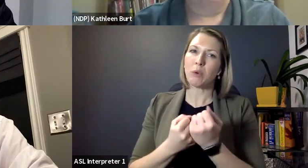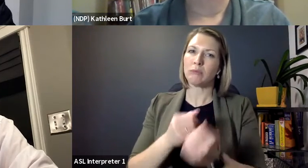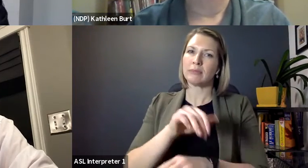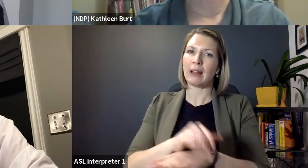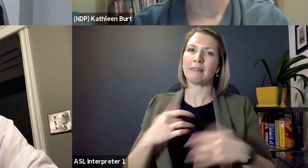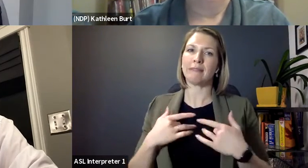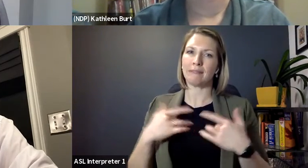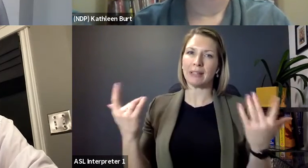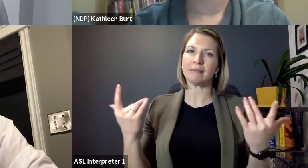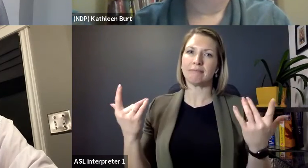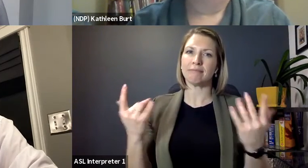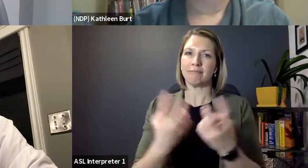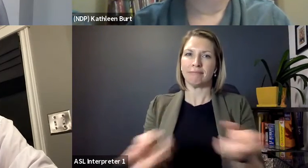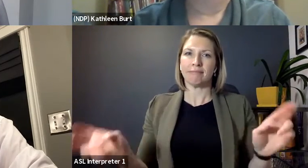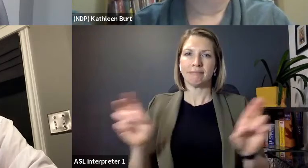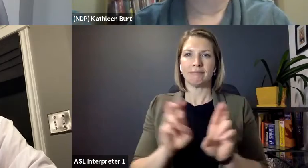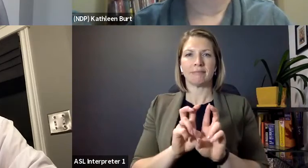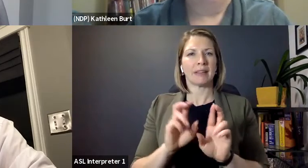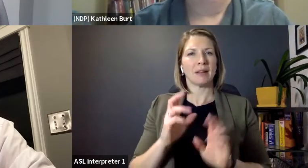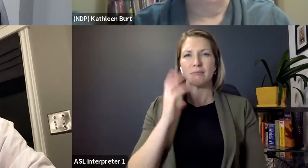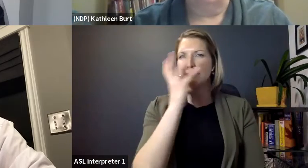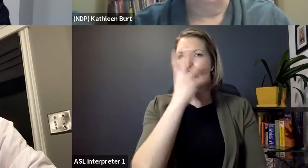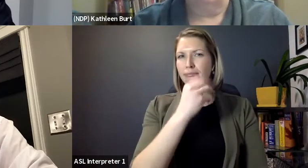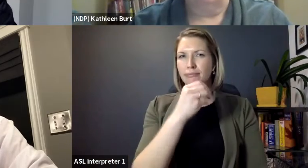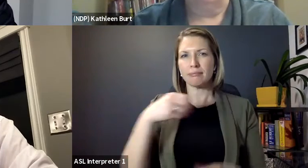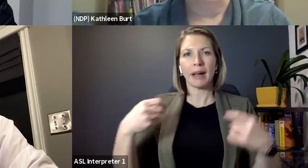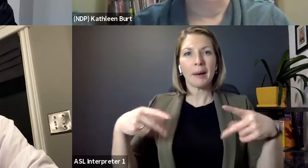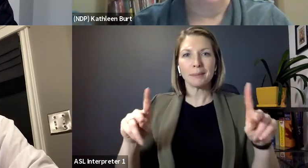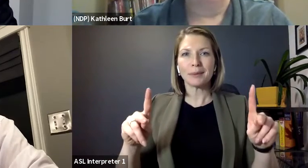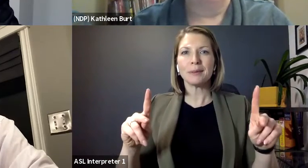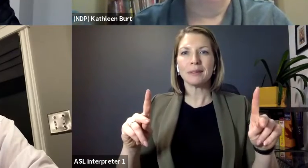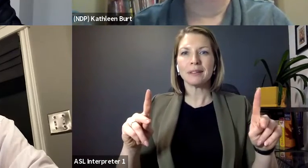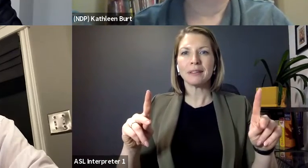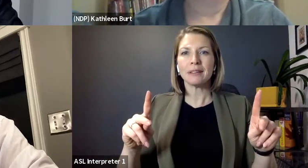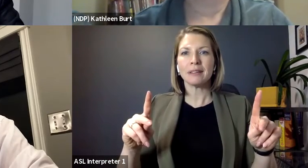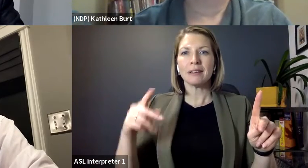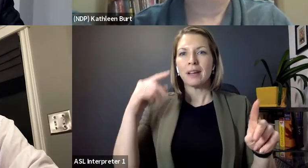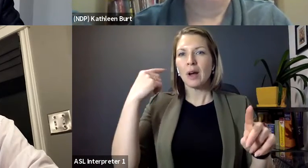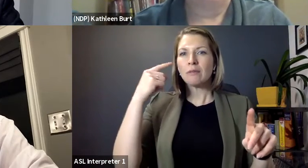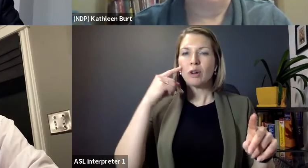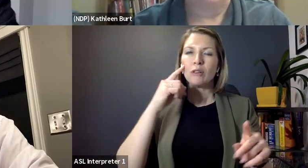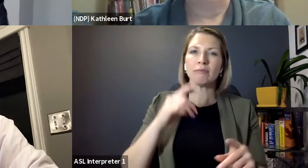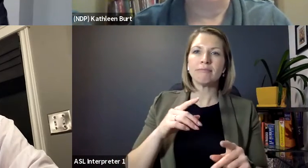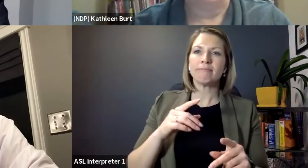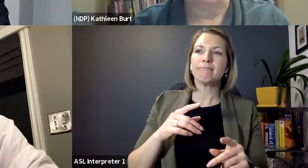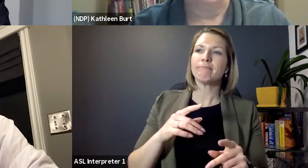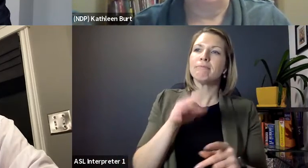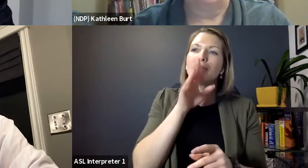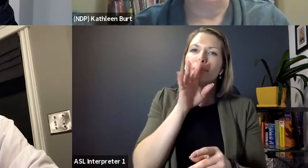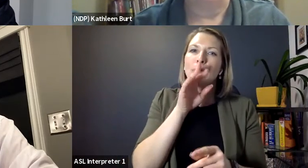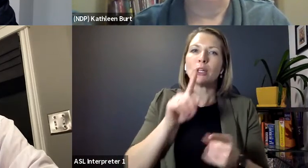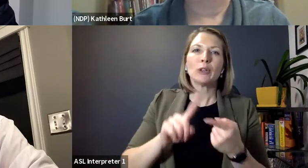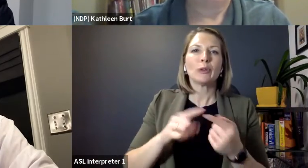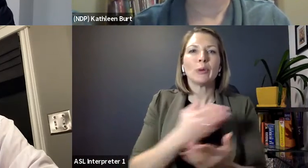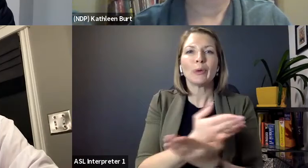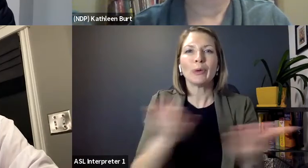wonderful opportunity to give us a chance to speak to your members and supporters, because certainly these days